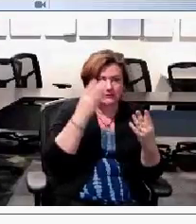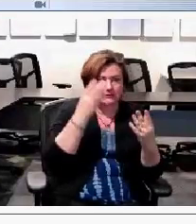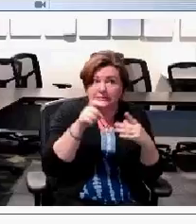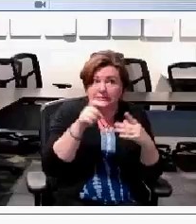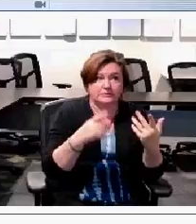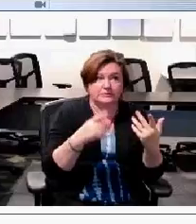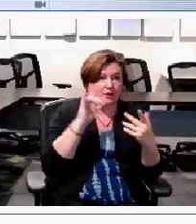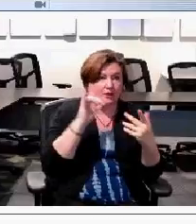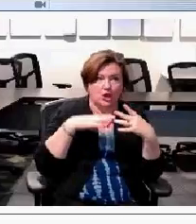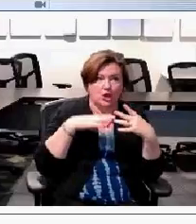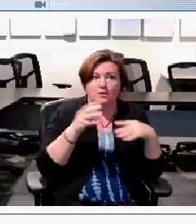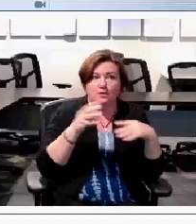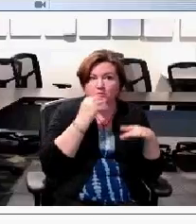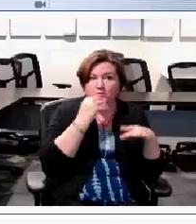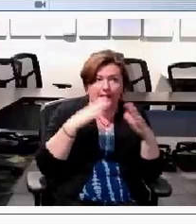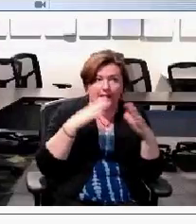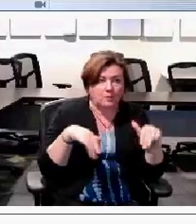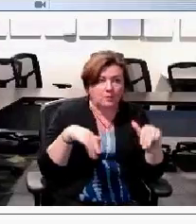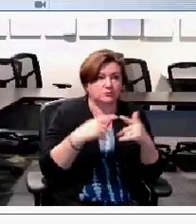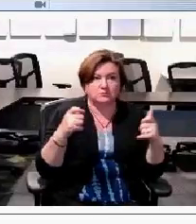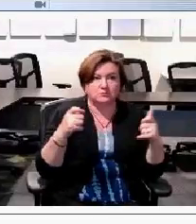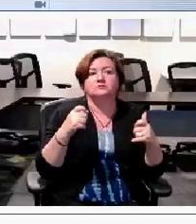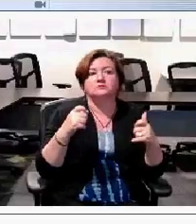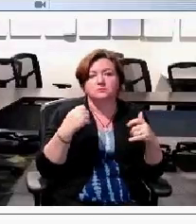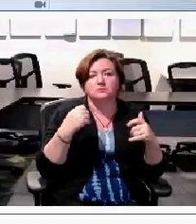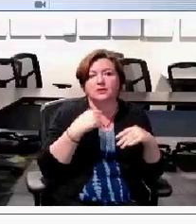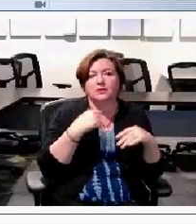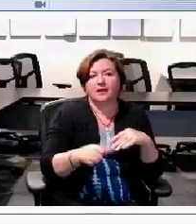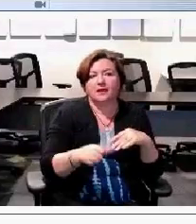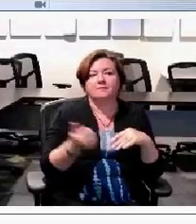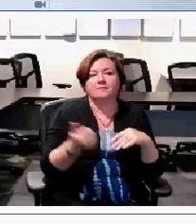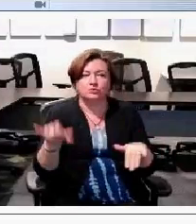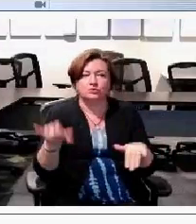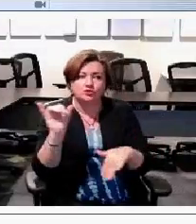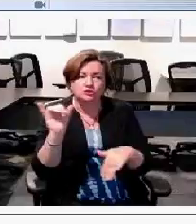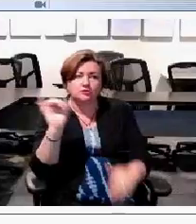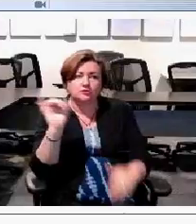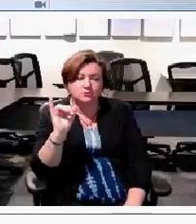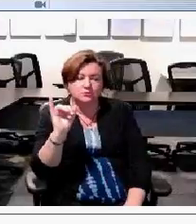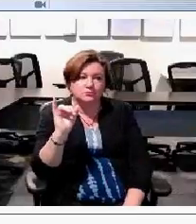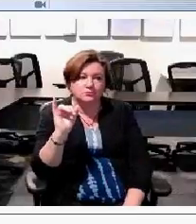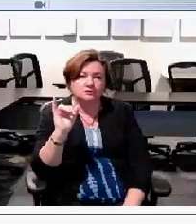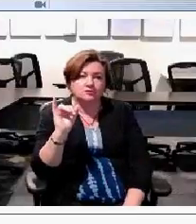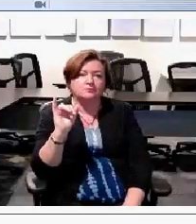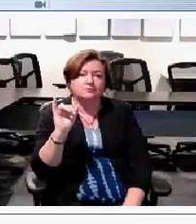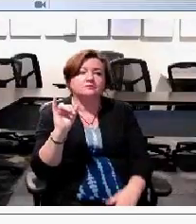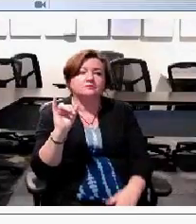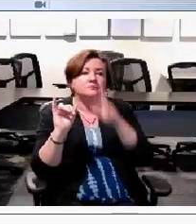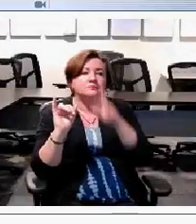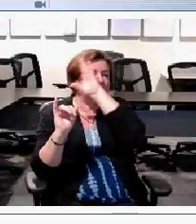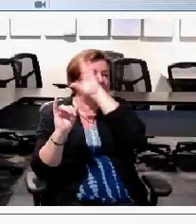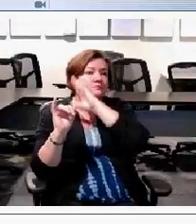as well as children's services and other agencies that promote healthy families like Bantero, etc.